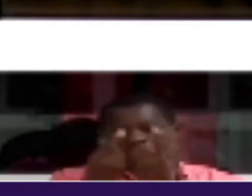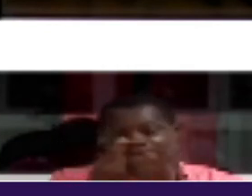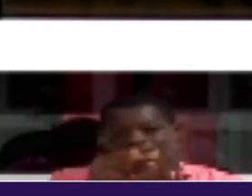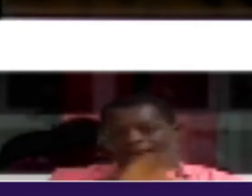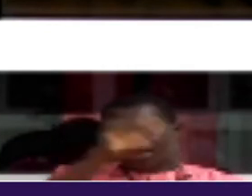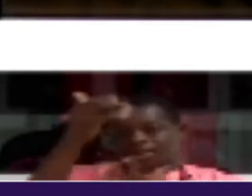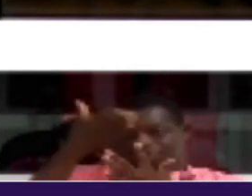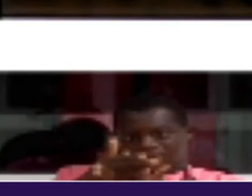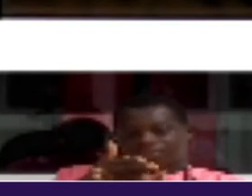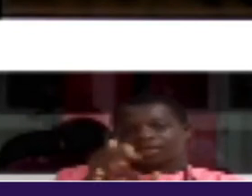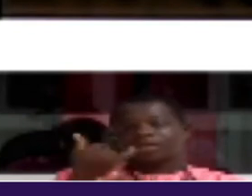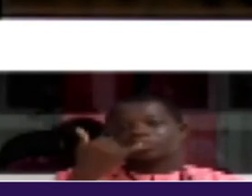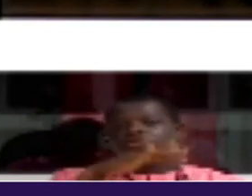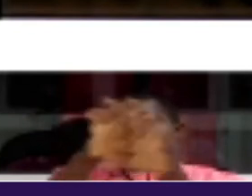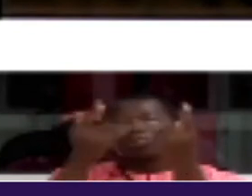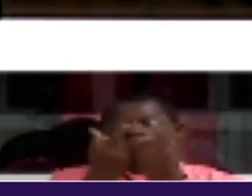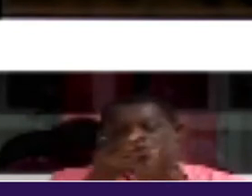seen.